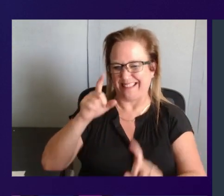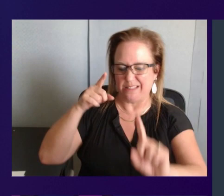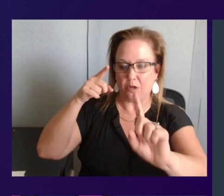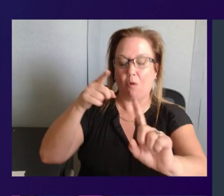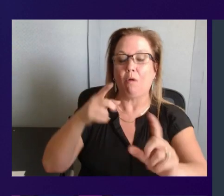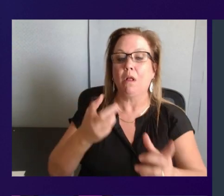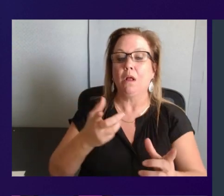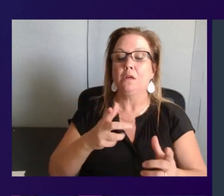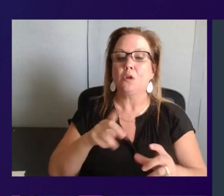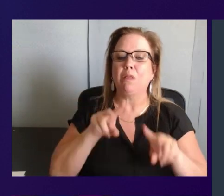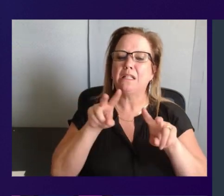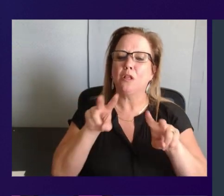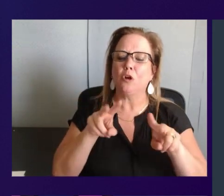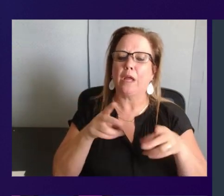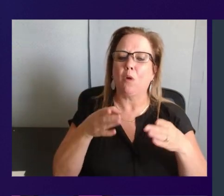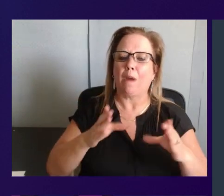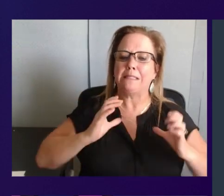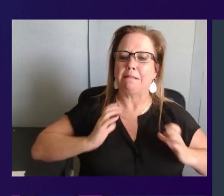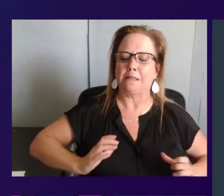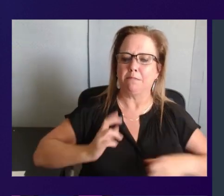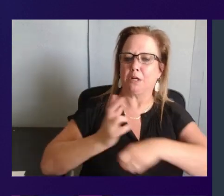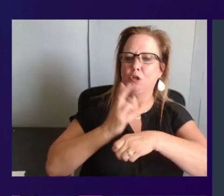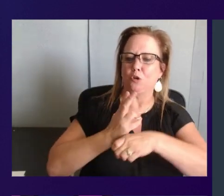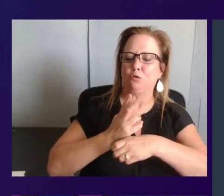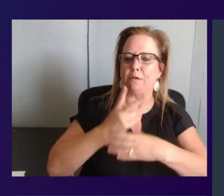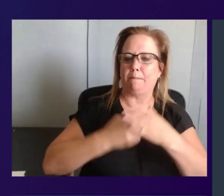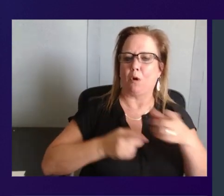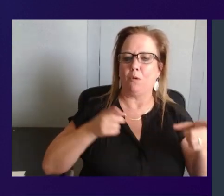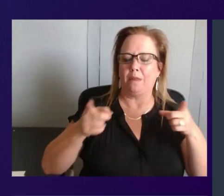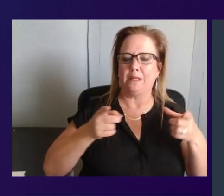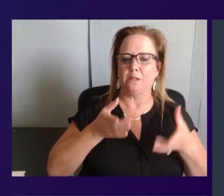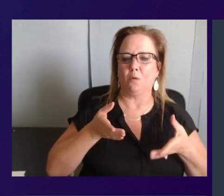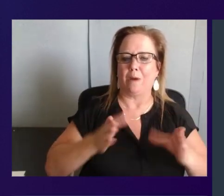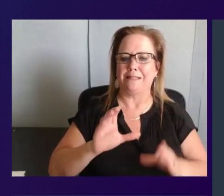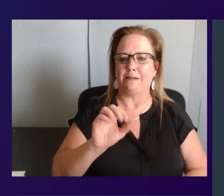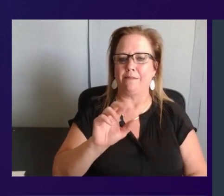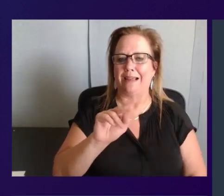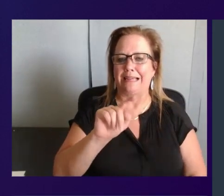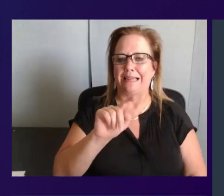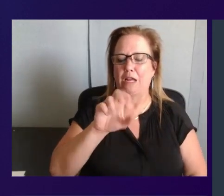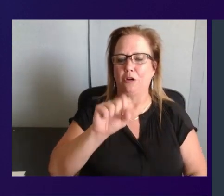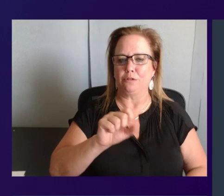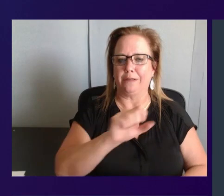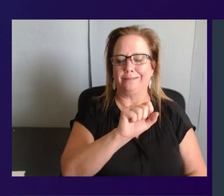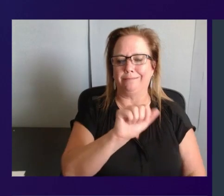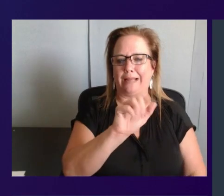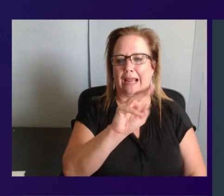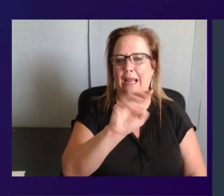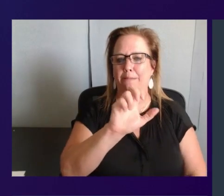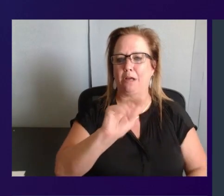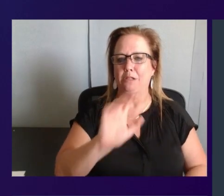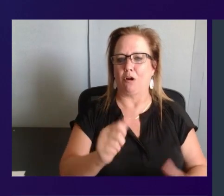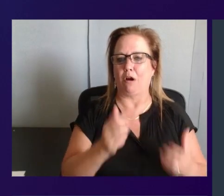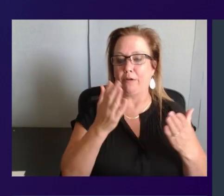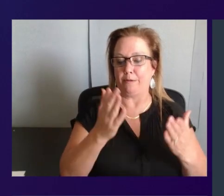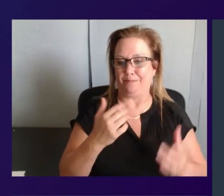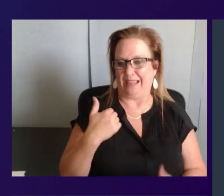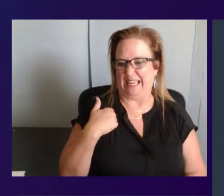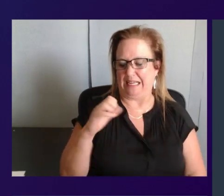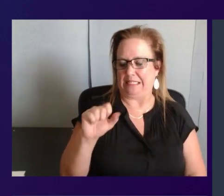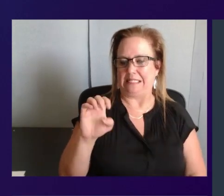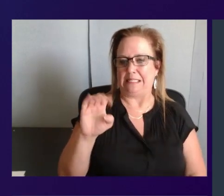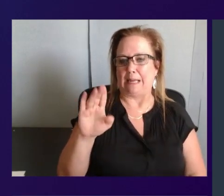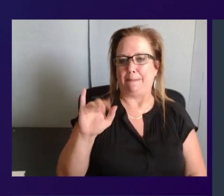look at some ways customers can leverage this combination of containers and Amazon storage offerings. Sebi talked earlier